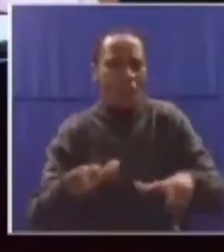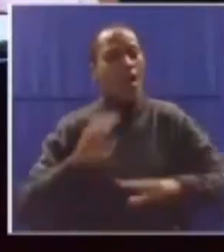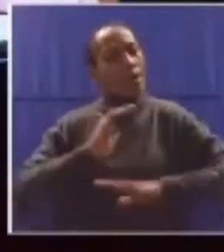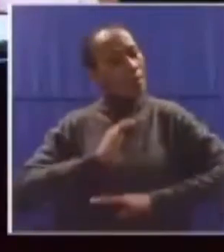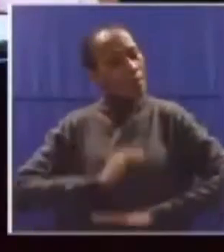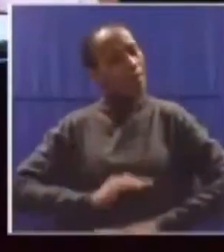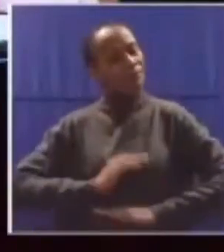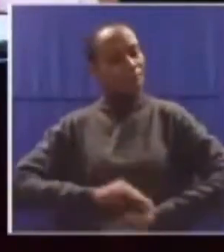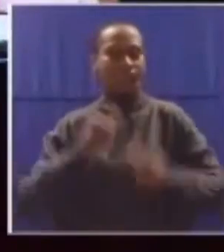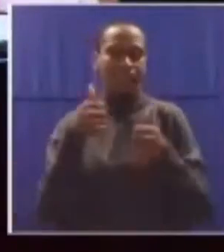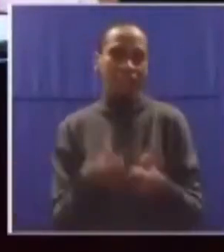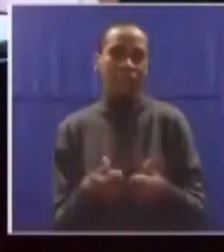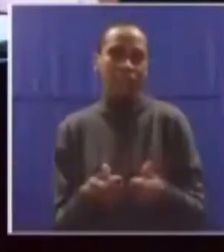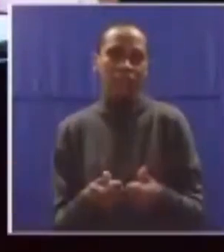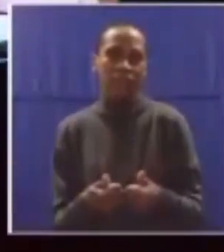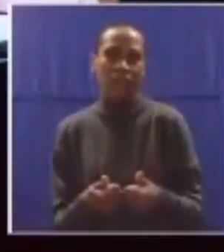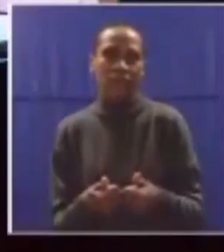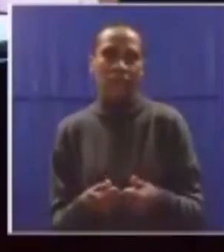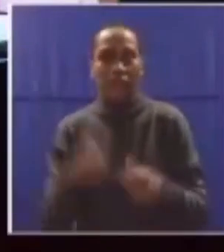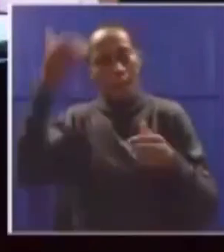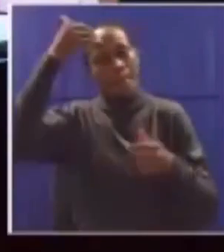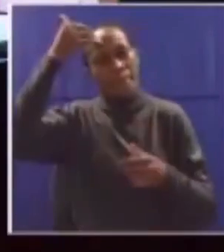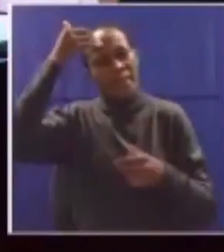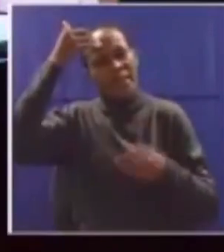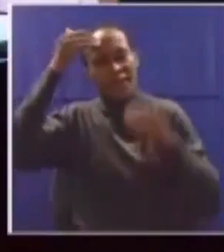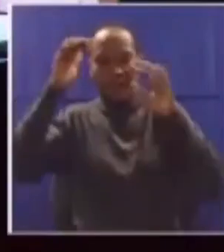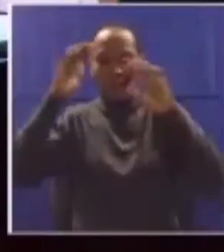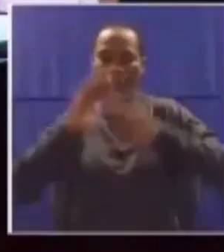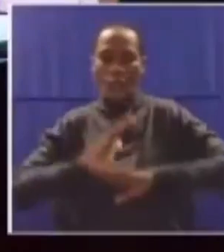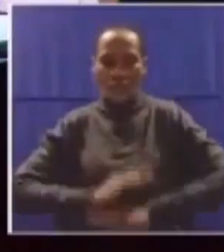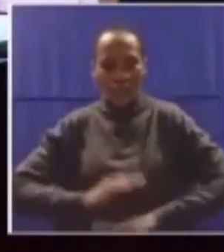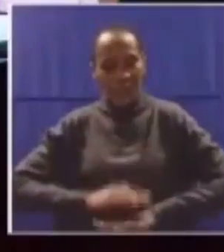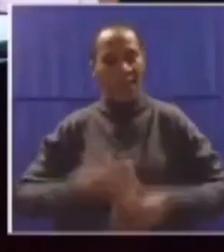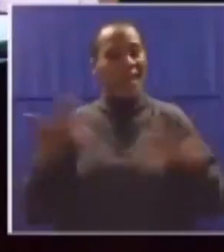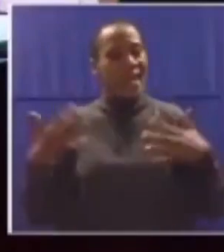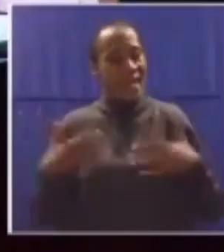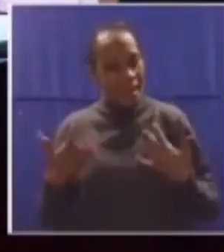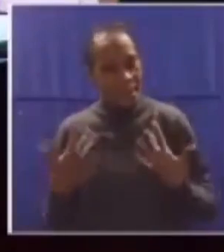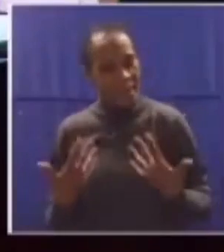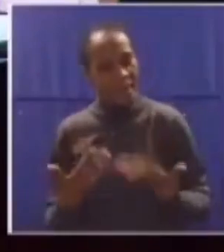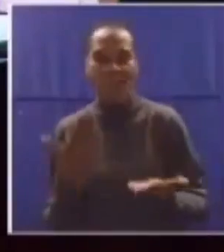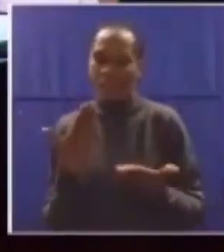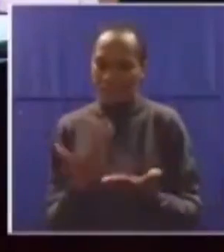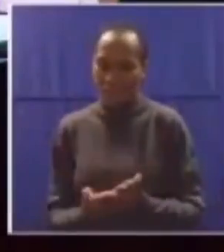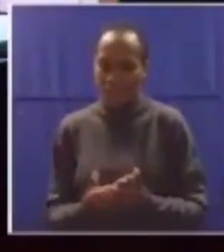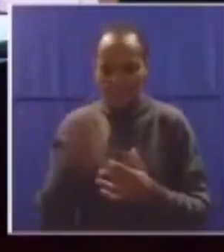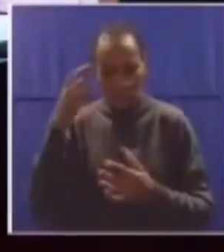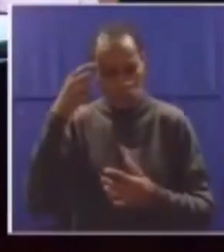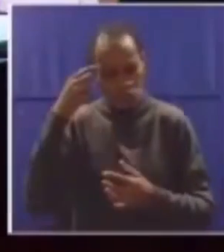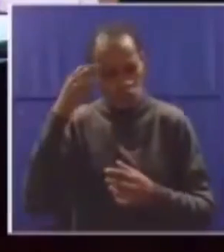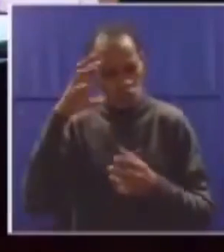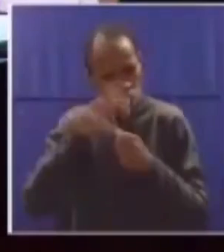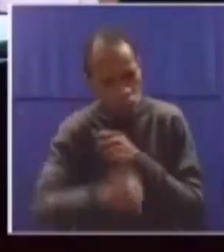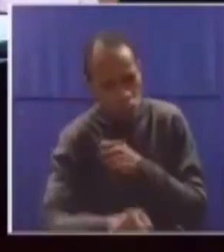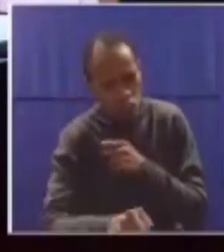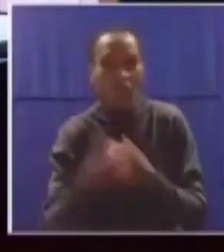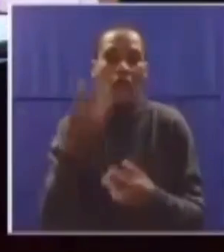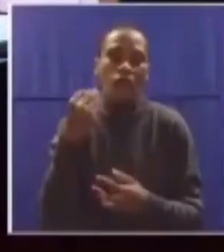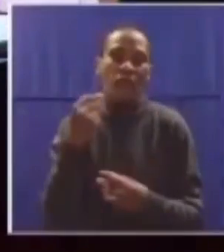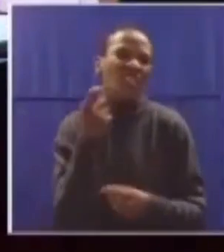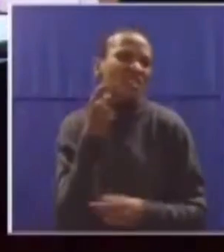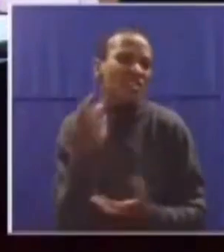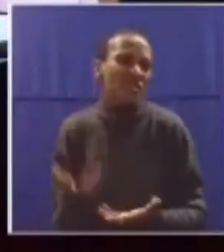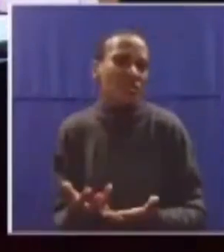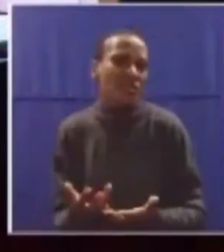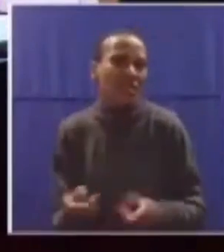they understand the language. Their brain cells are relaxed, they are happier, and therefore they're able to process information, which is the